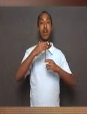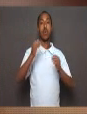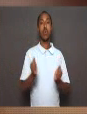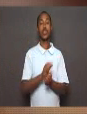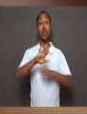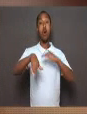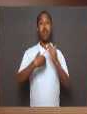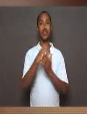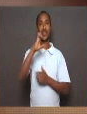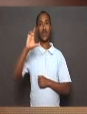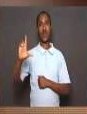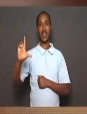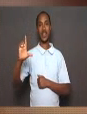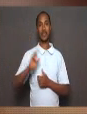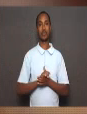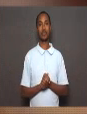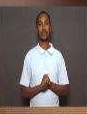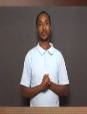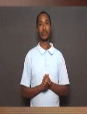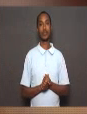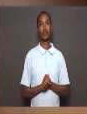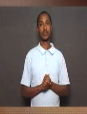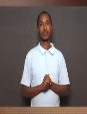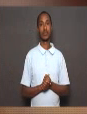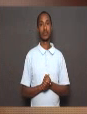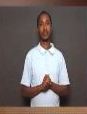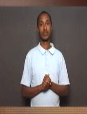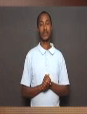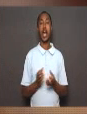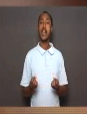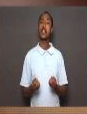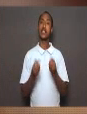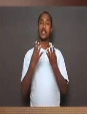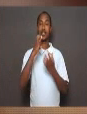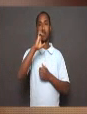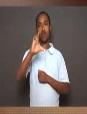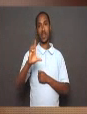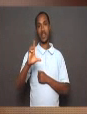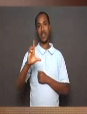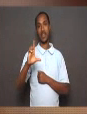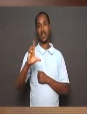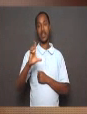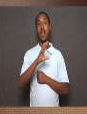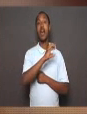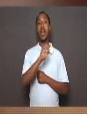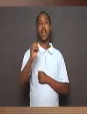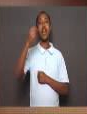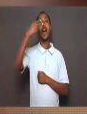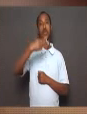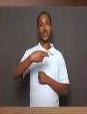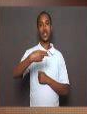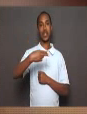the chlorine. There would be an excess of chlorine, and